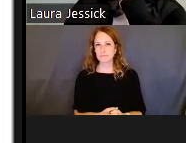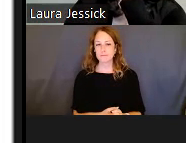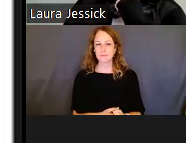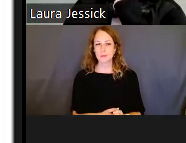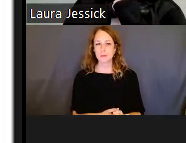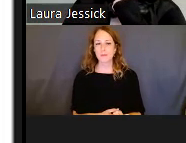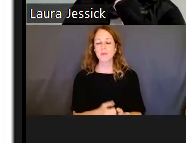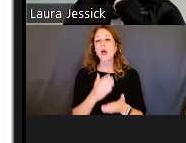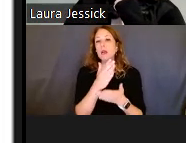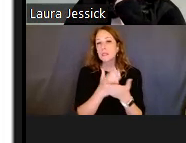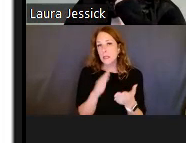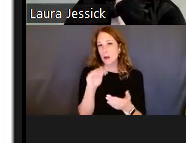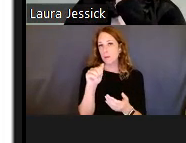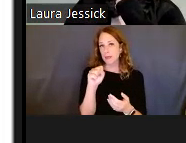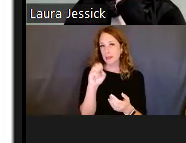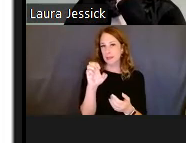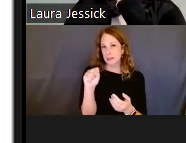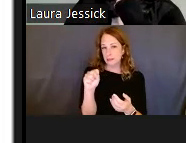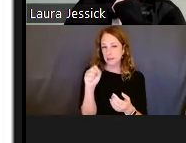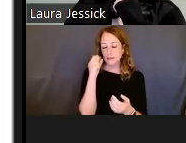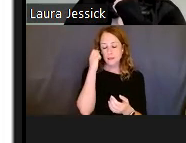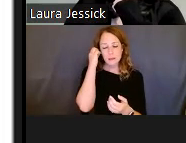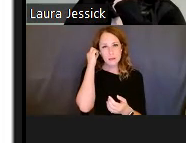There are some cases where we do